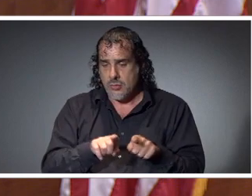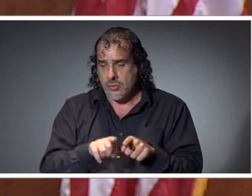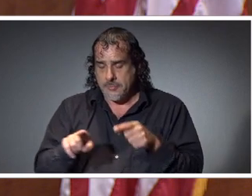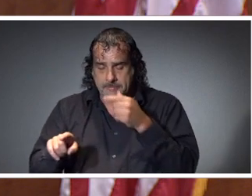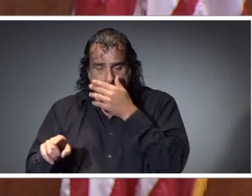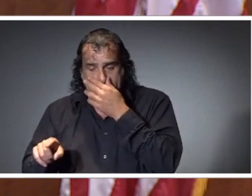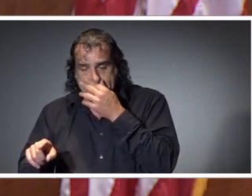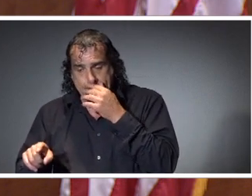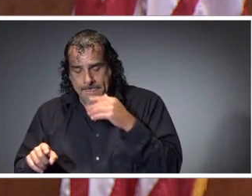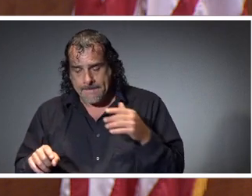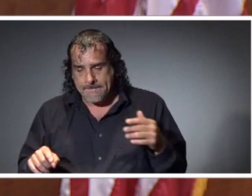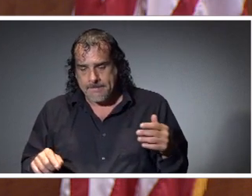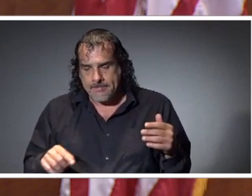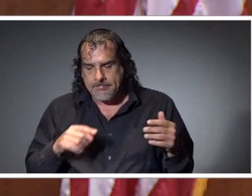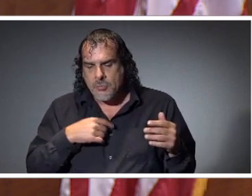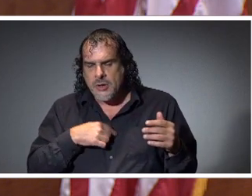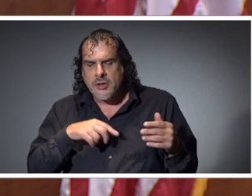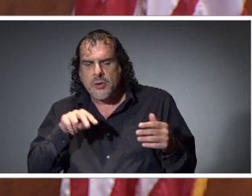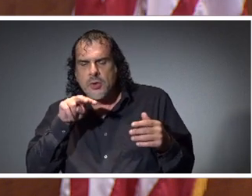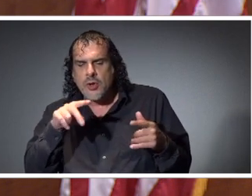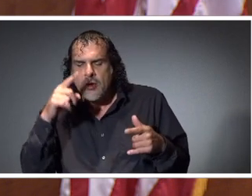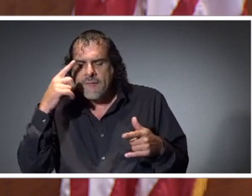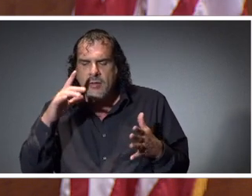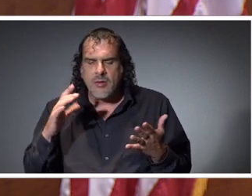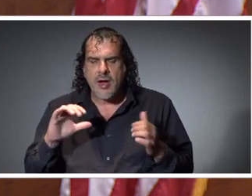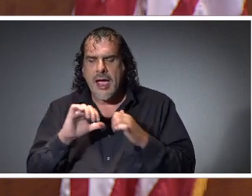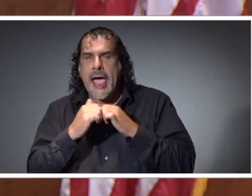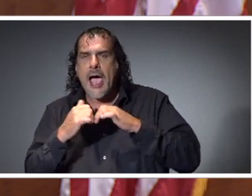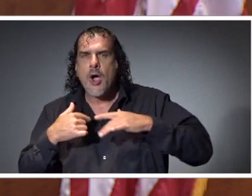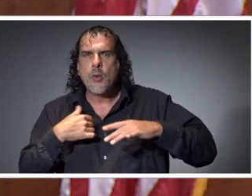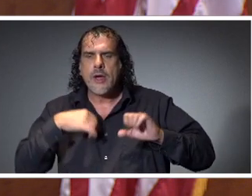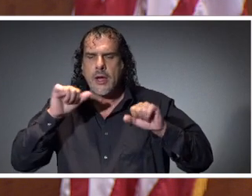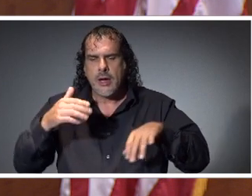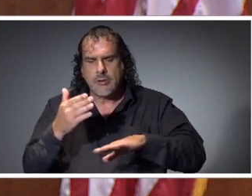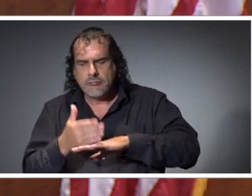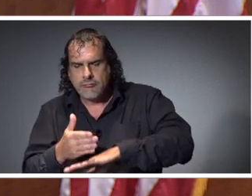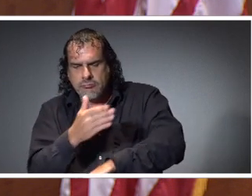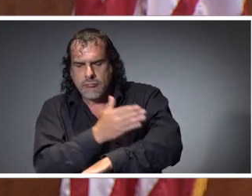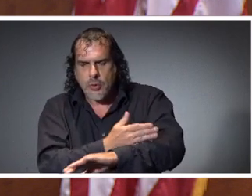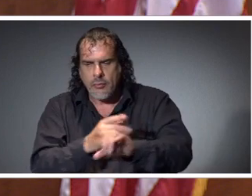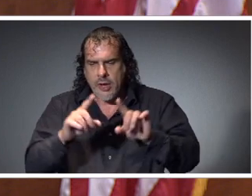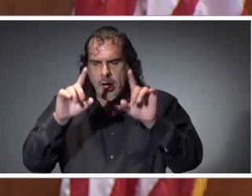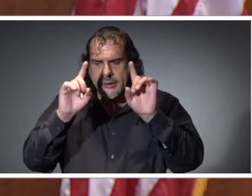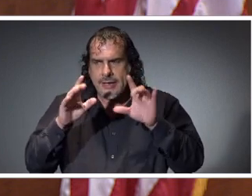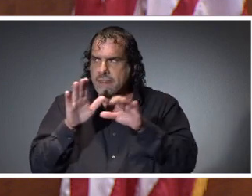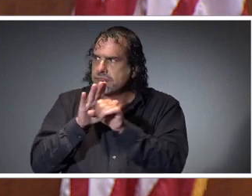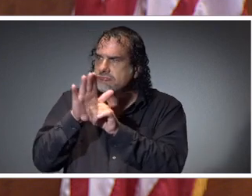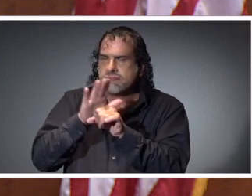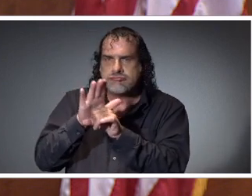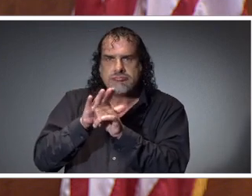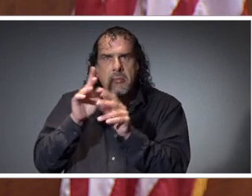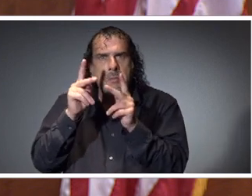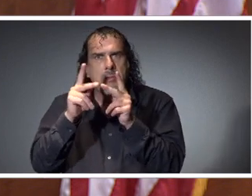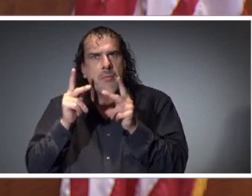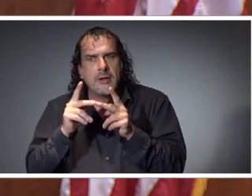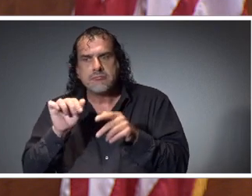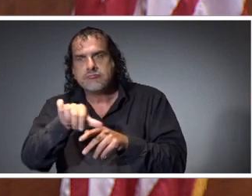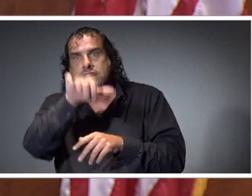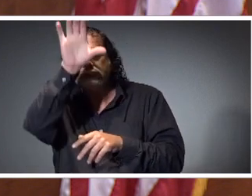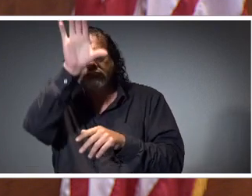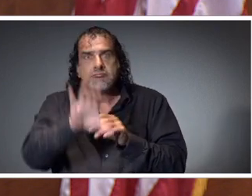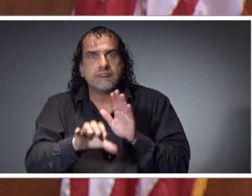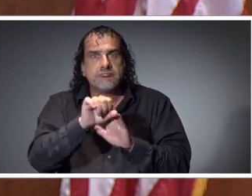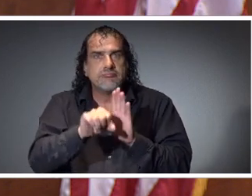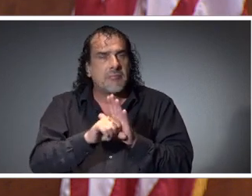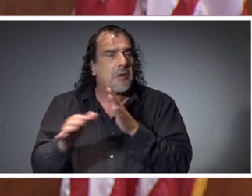to look for ways to improve testing capabilities in other places. But no matter what